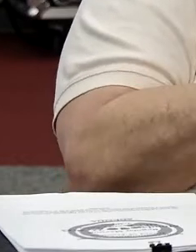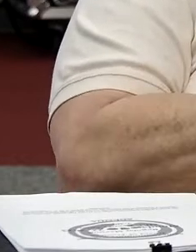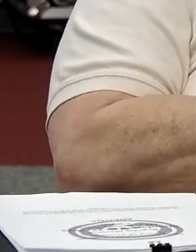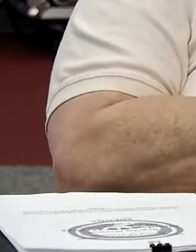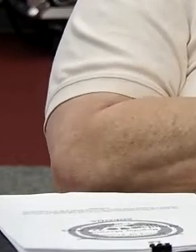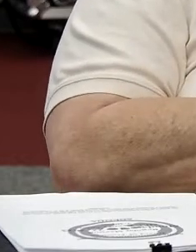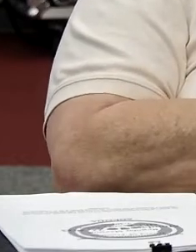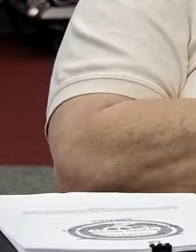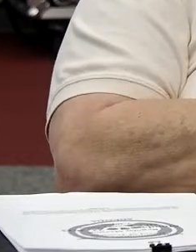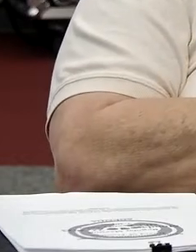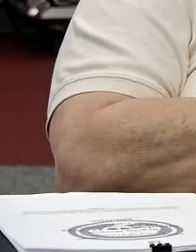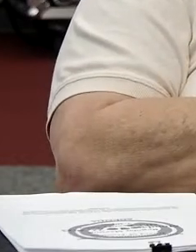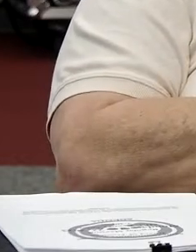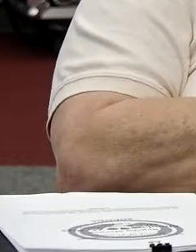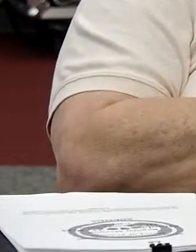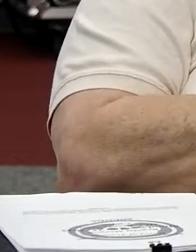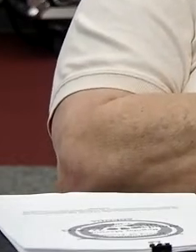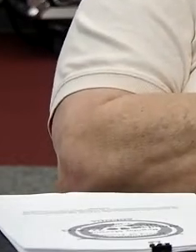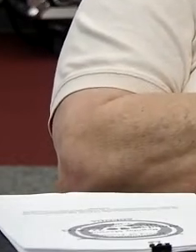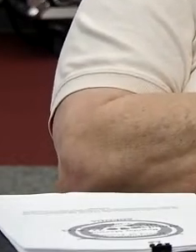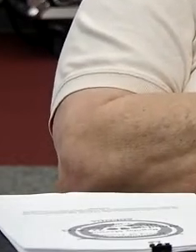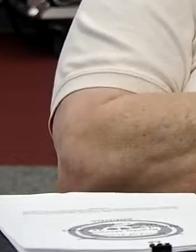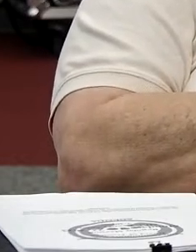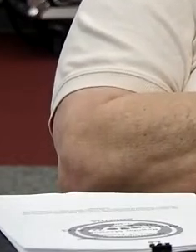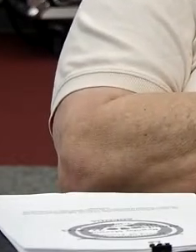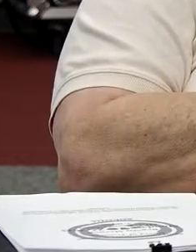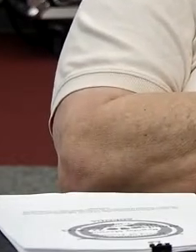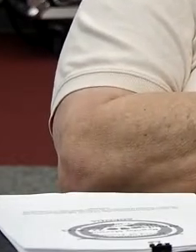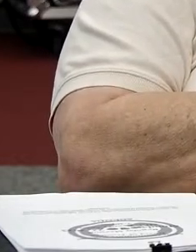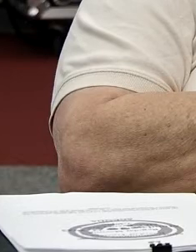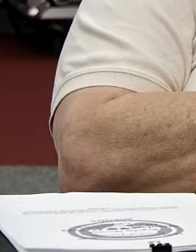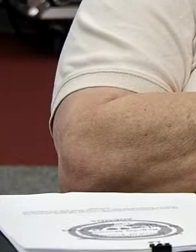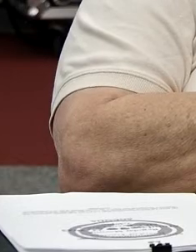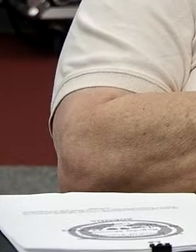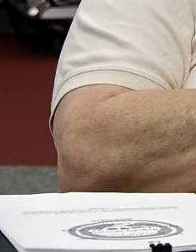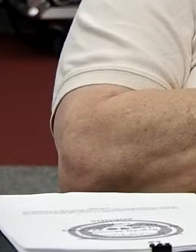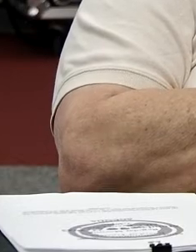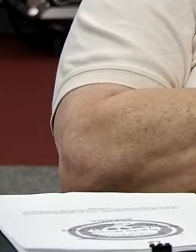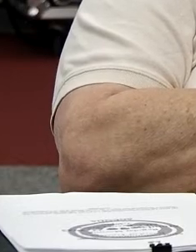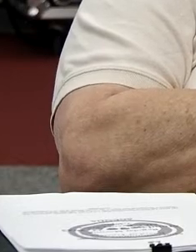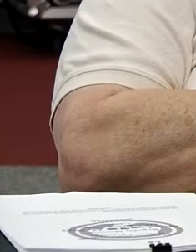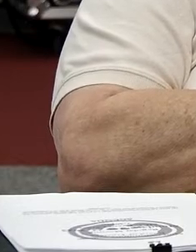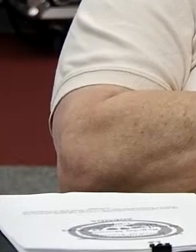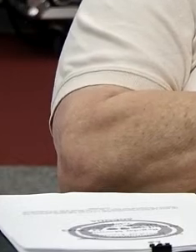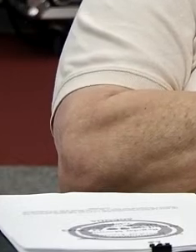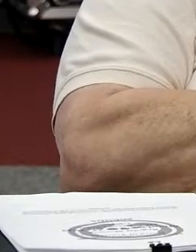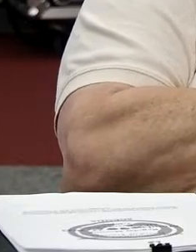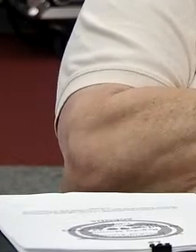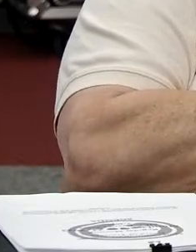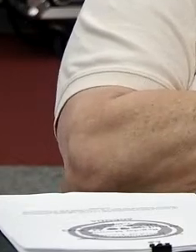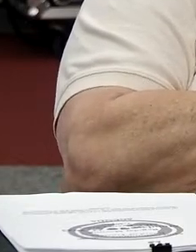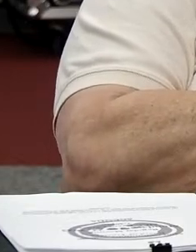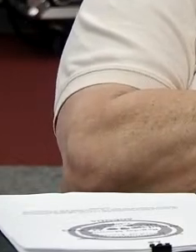to the attorneys for them to look at this and decide whether they want to evaluate